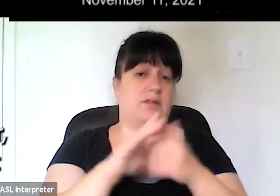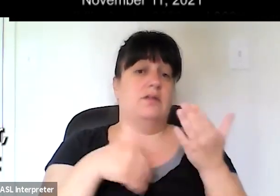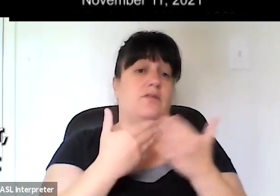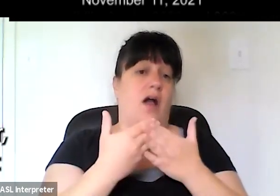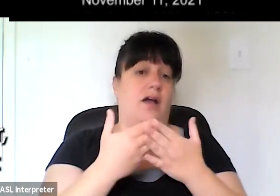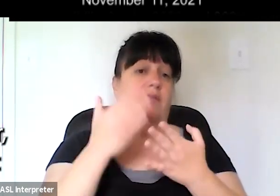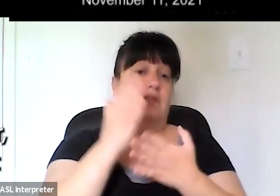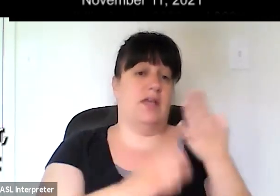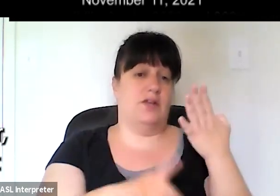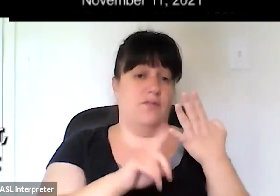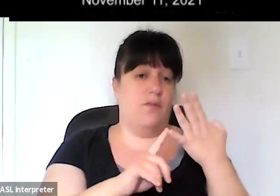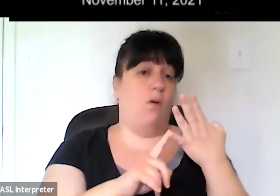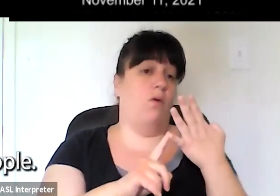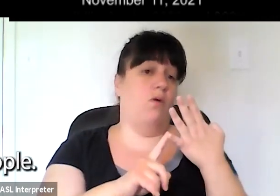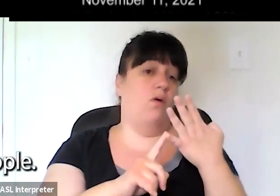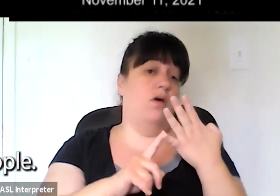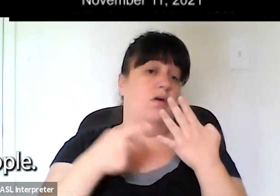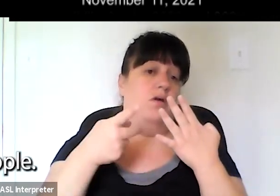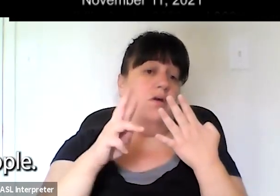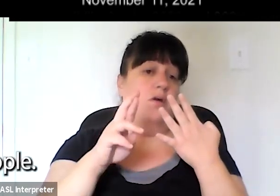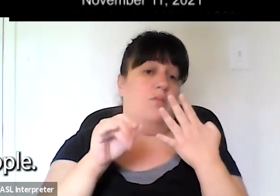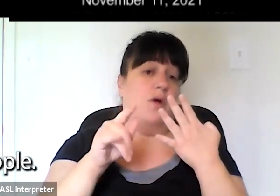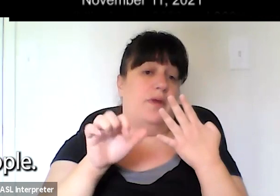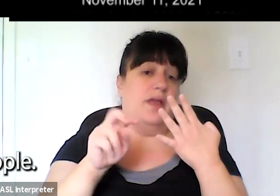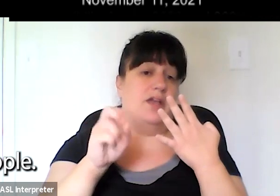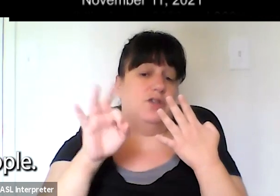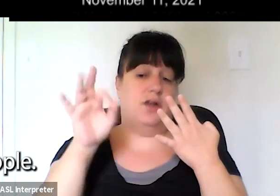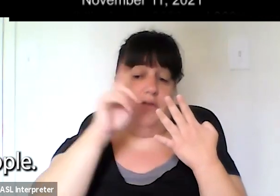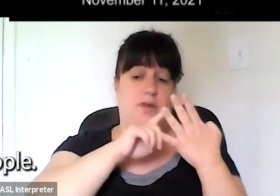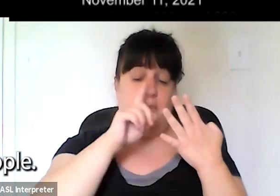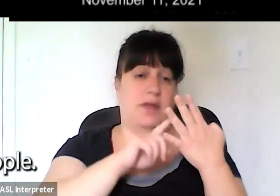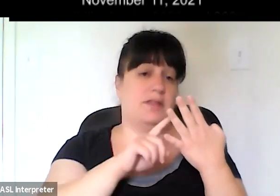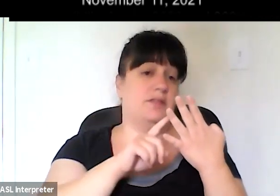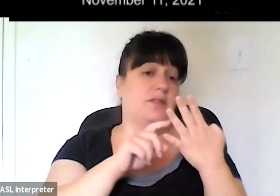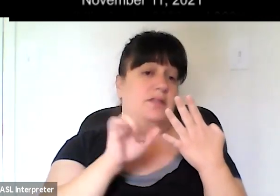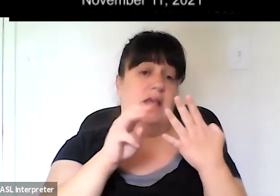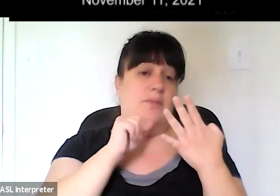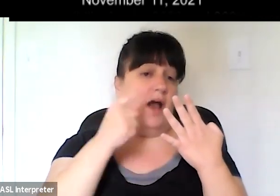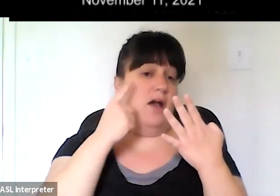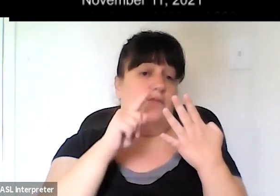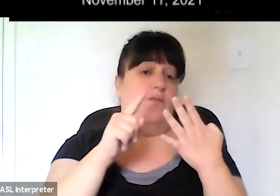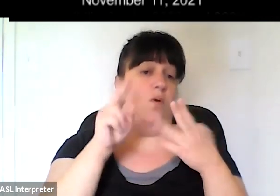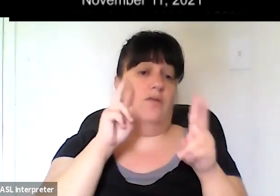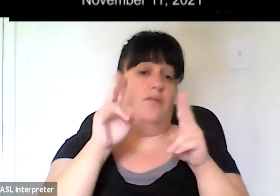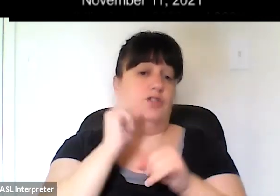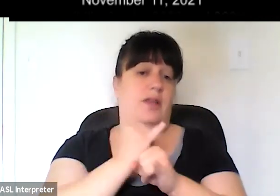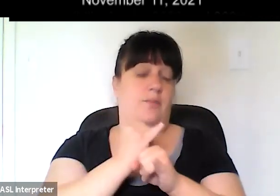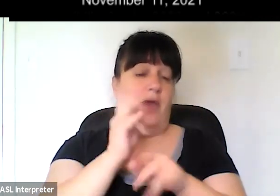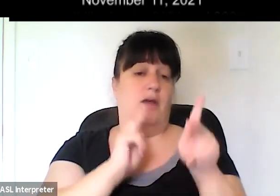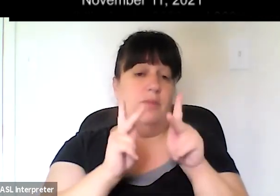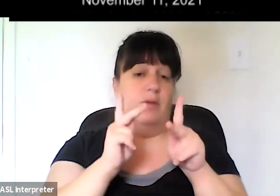4, which is propagation of the myths that STEM is not for visually impaired people. They usually go out to